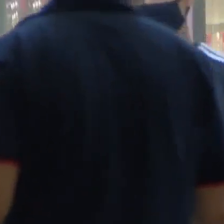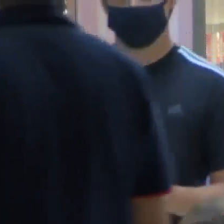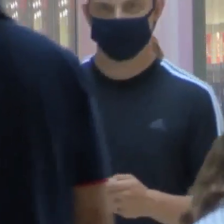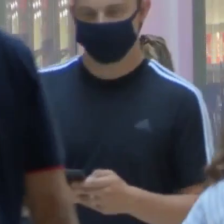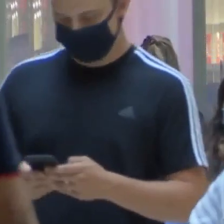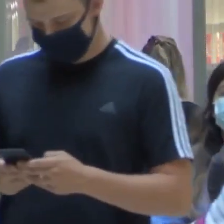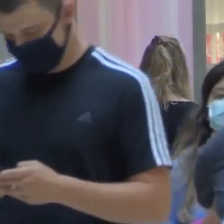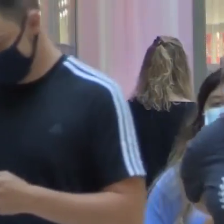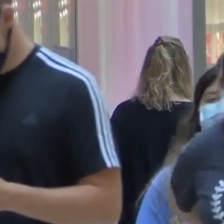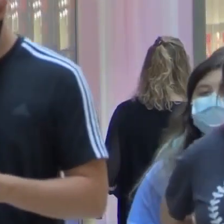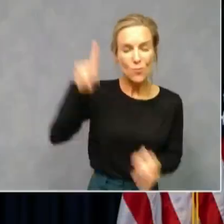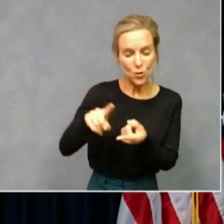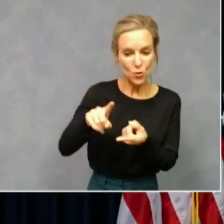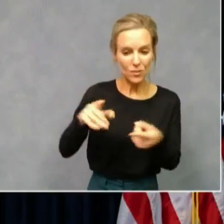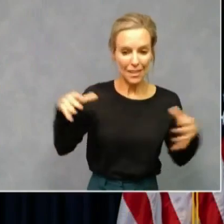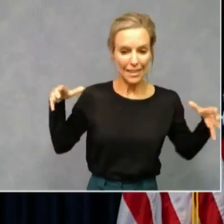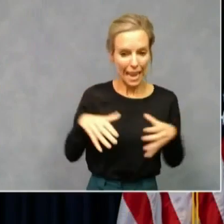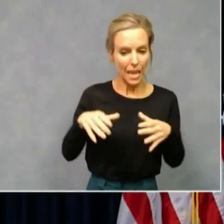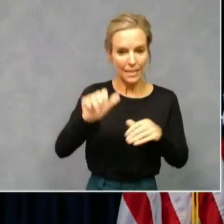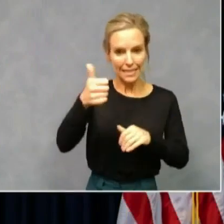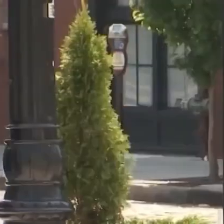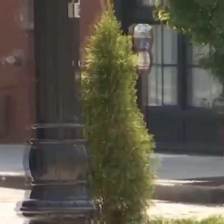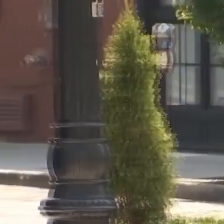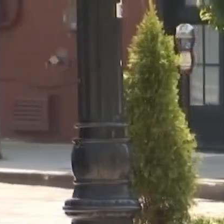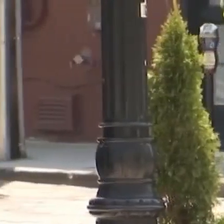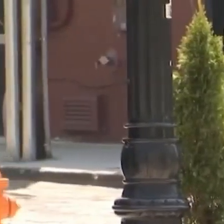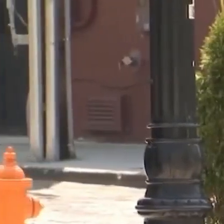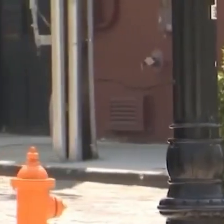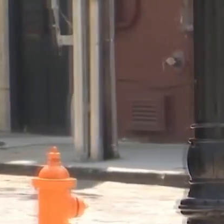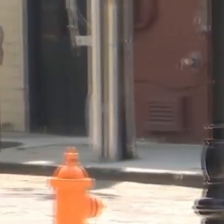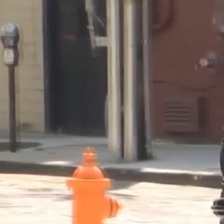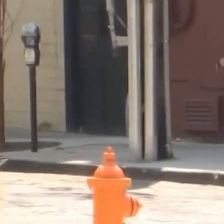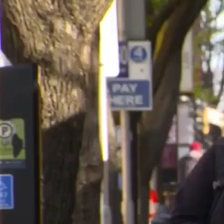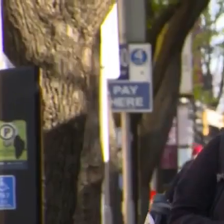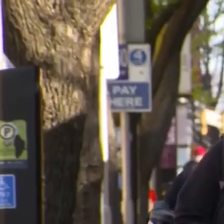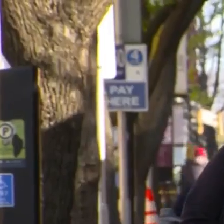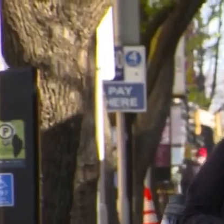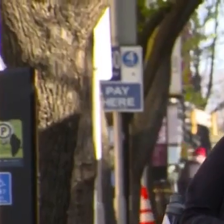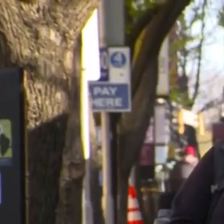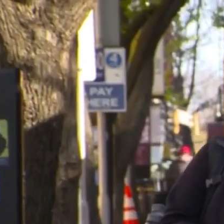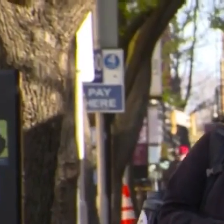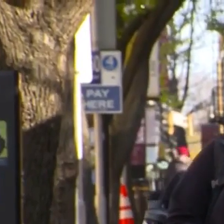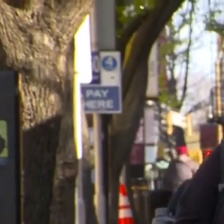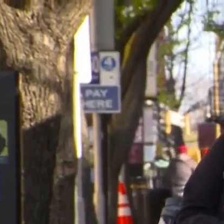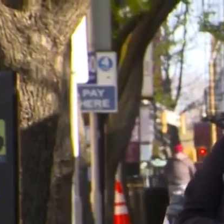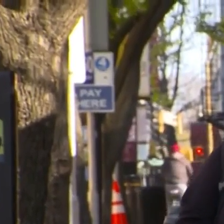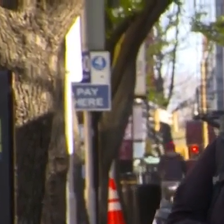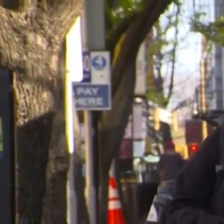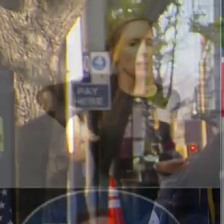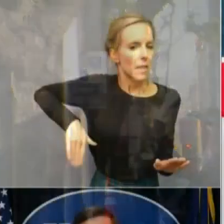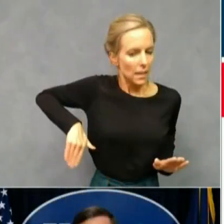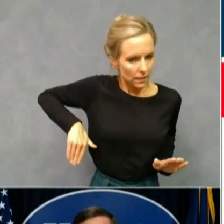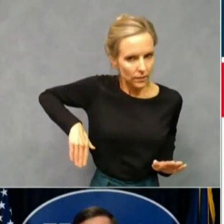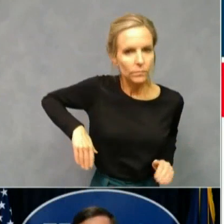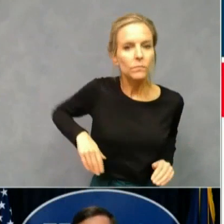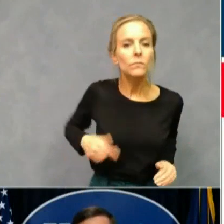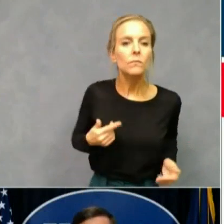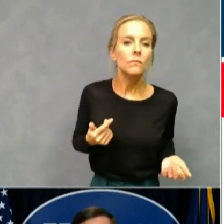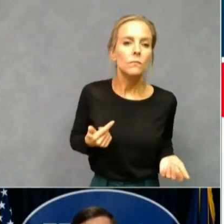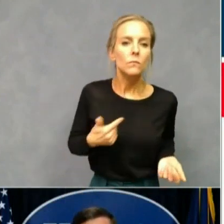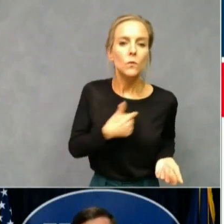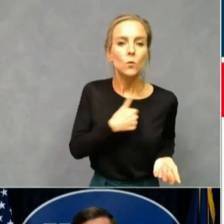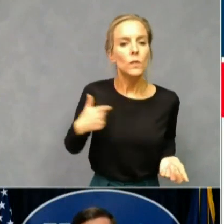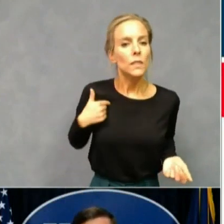are just that. Guidelines. Governor Beshear says he doesn't have plans for further mandates at this time. We are